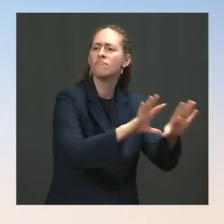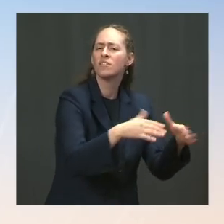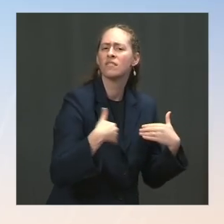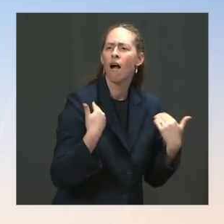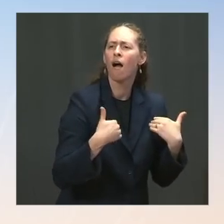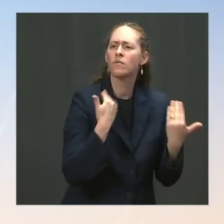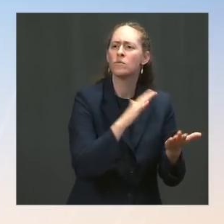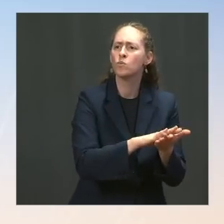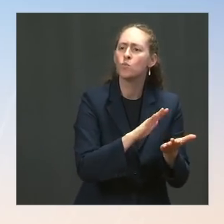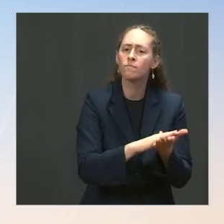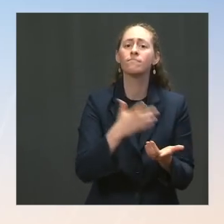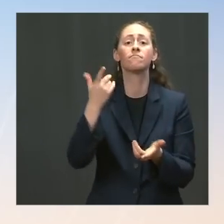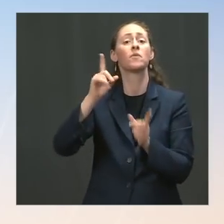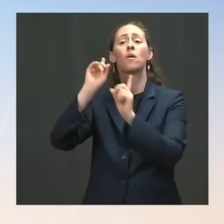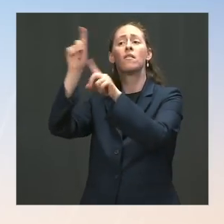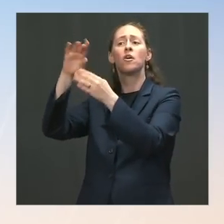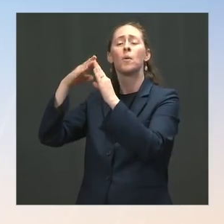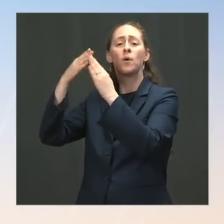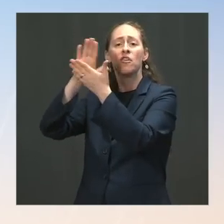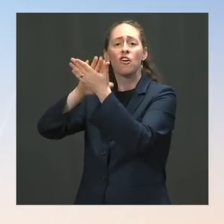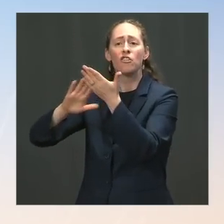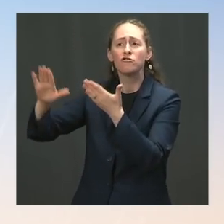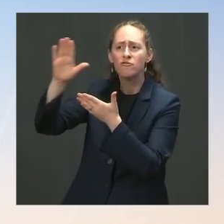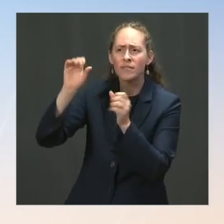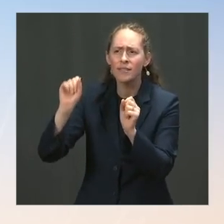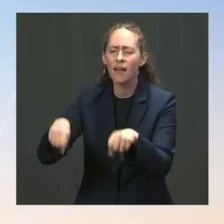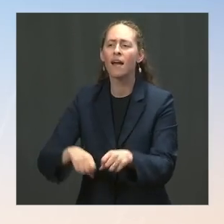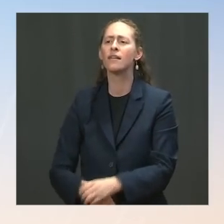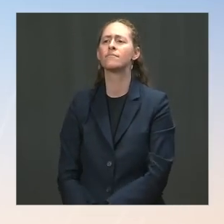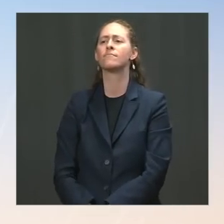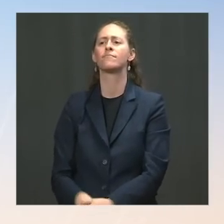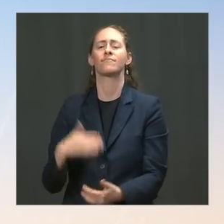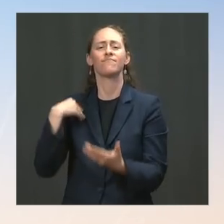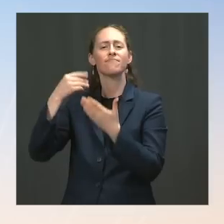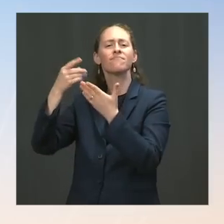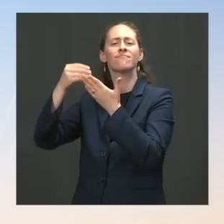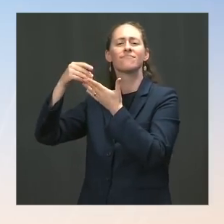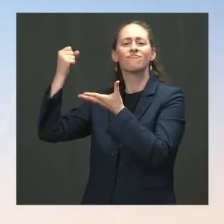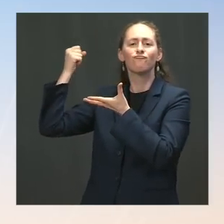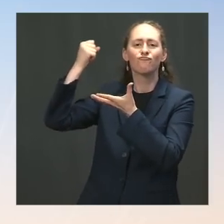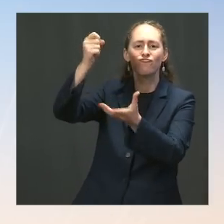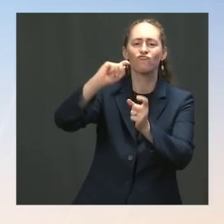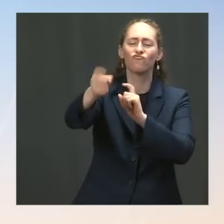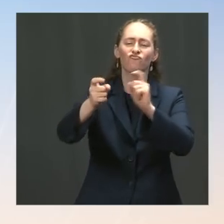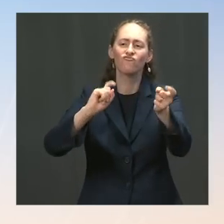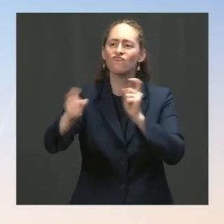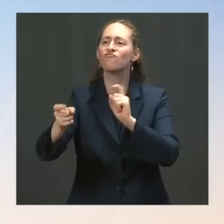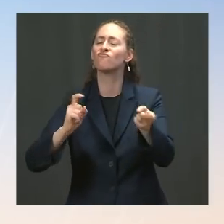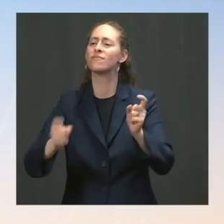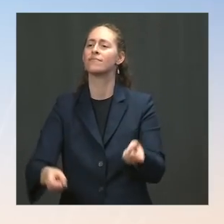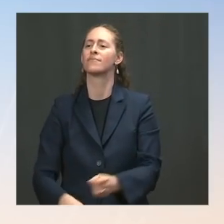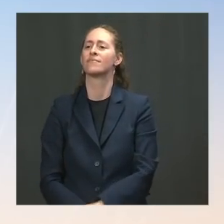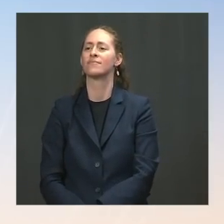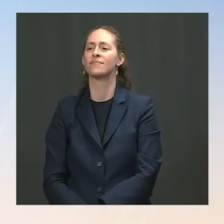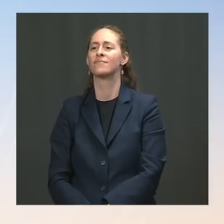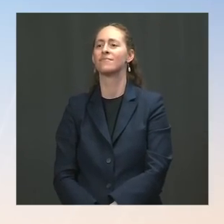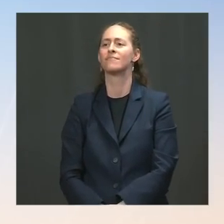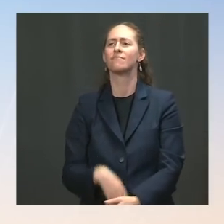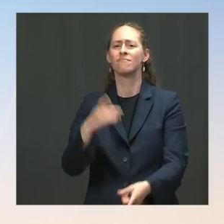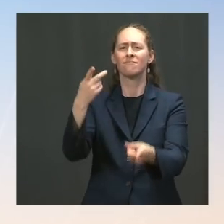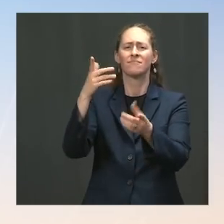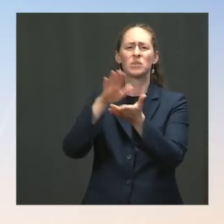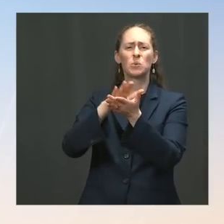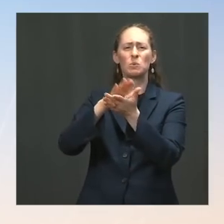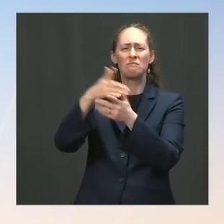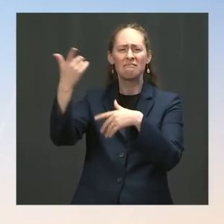increase Pell Grants, rebuild and modernize our crumbling schools by investing in our school infrastructure. These resources will allow us to build an education system